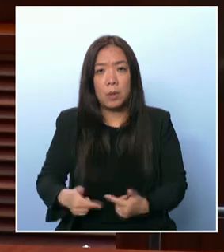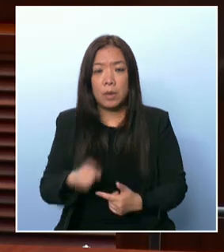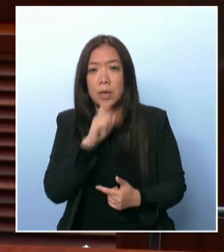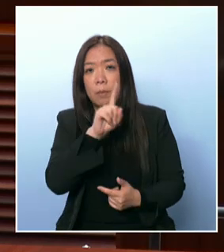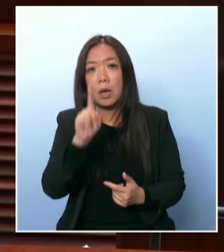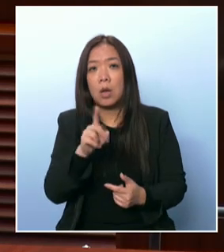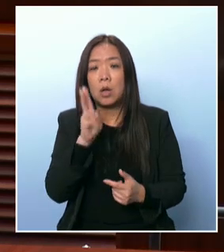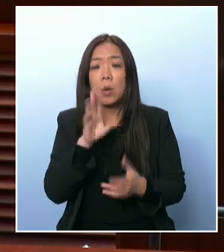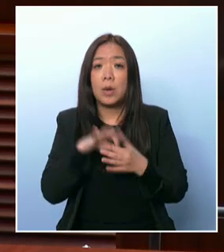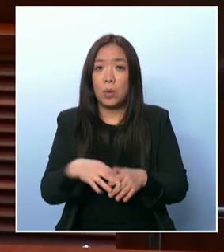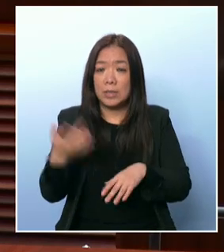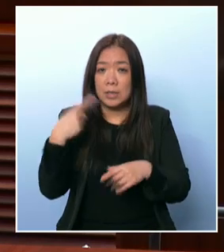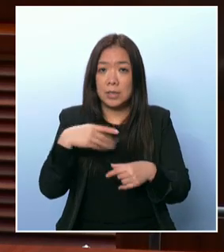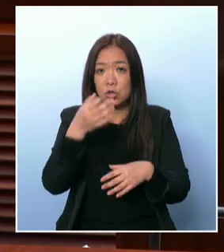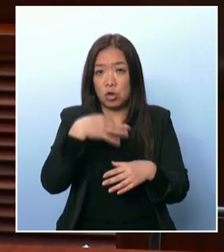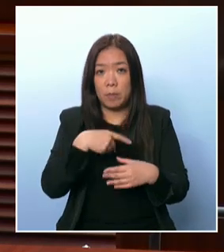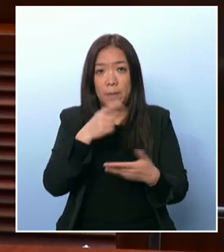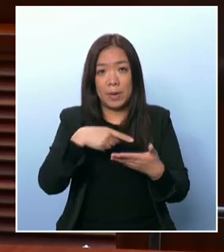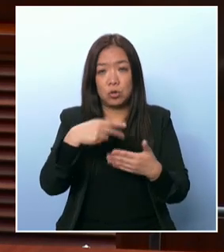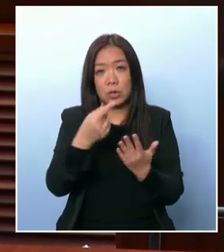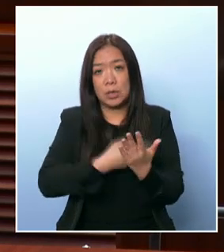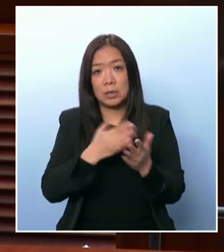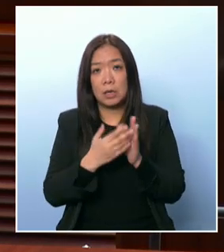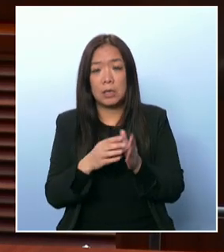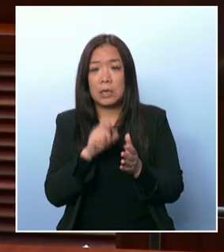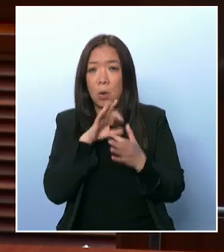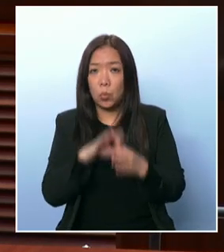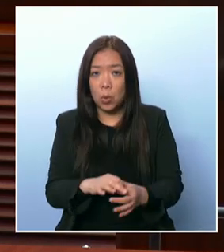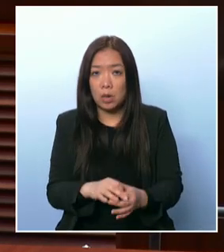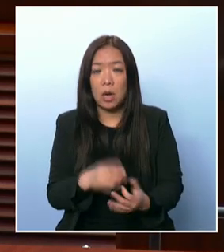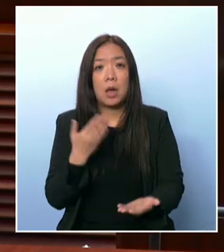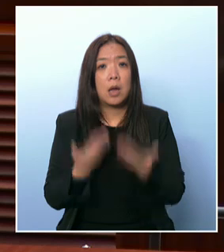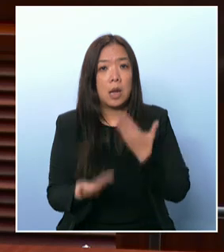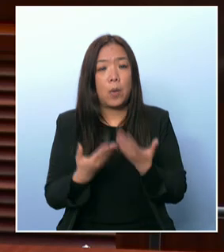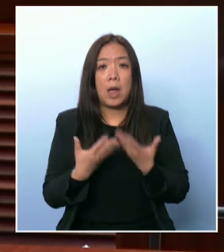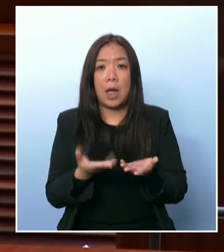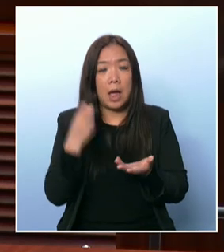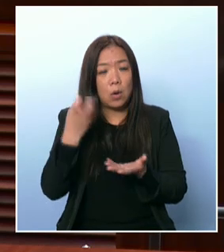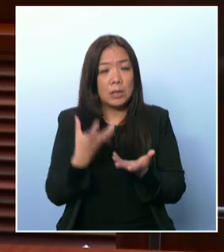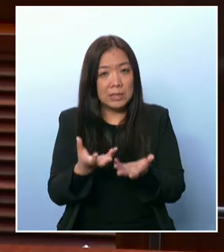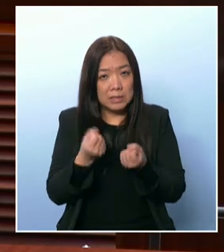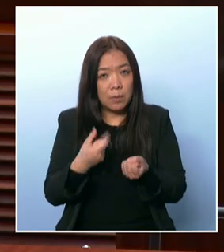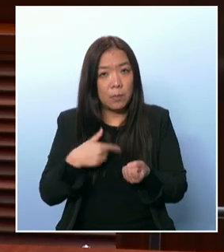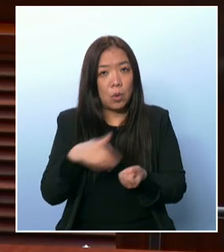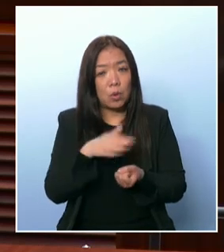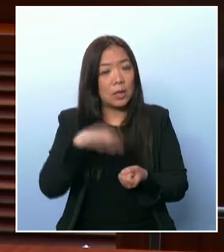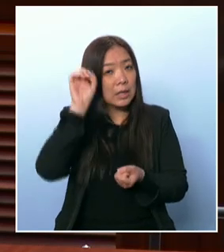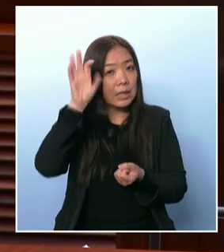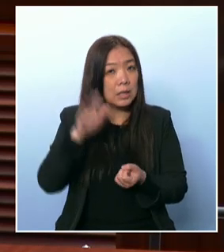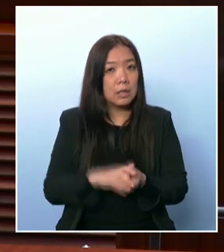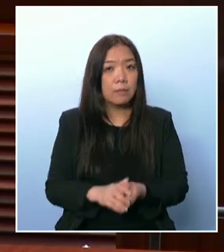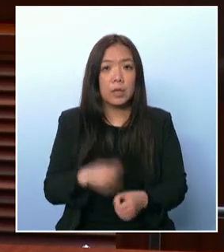Hong Kong's strengths in international trade to help bring our country's products to the